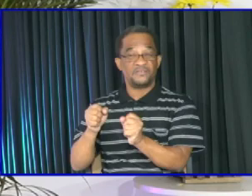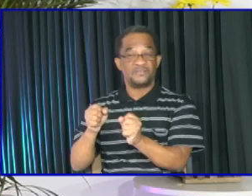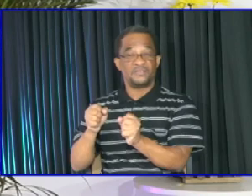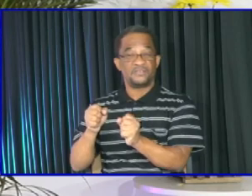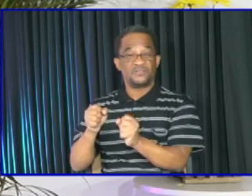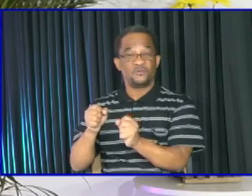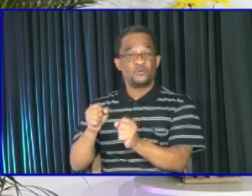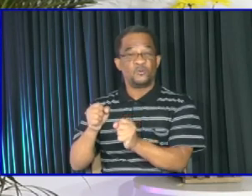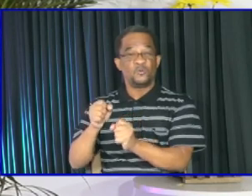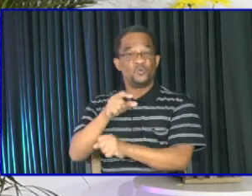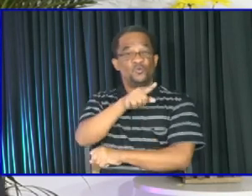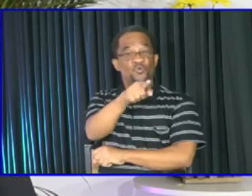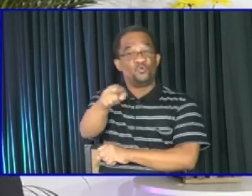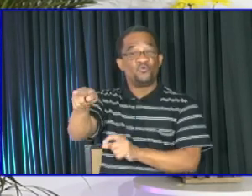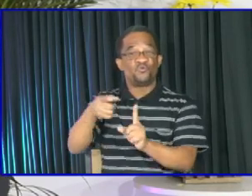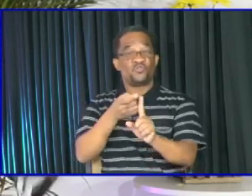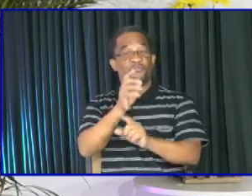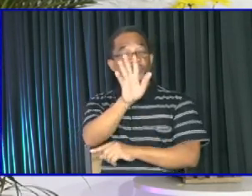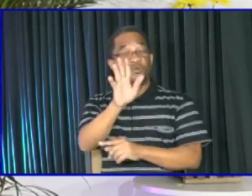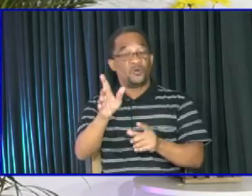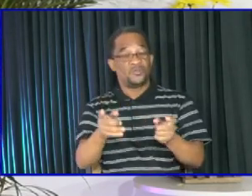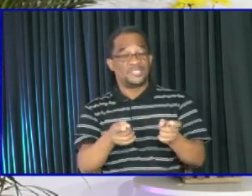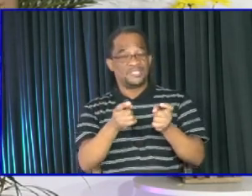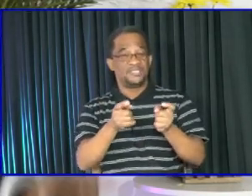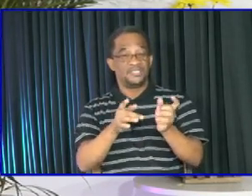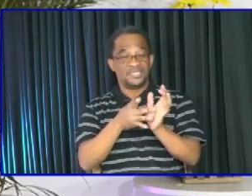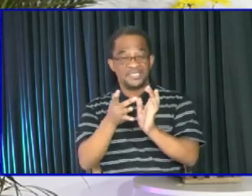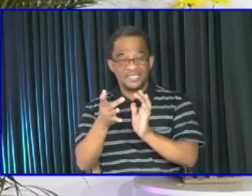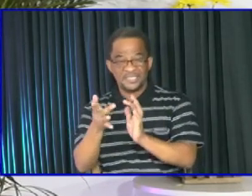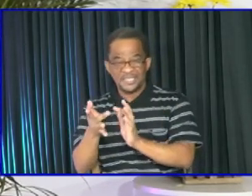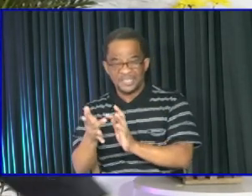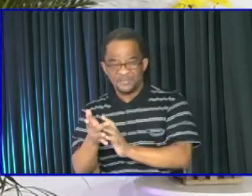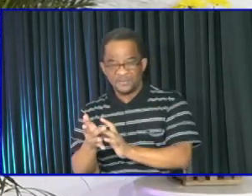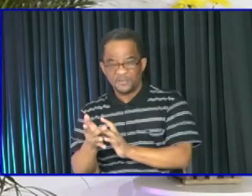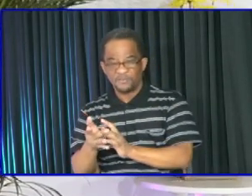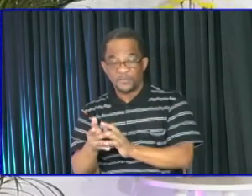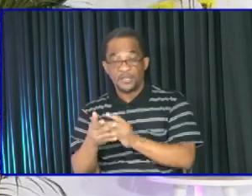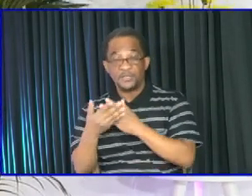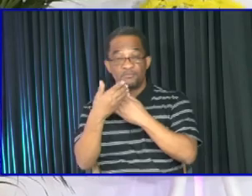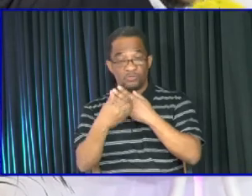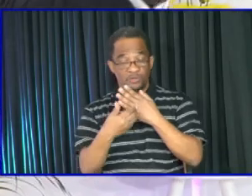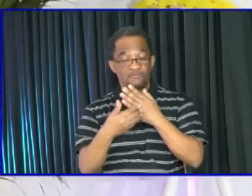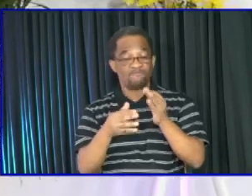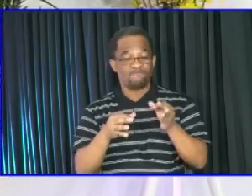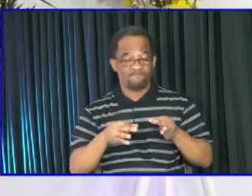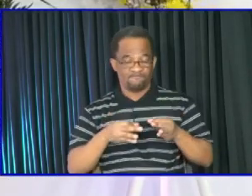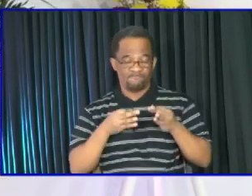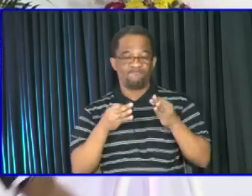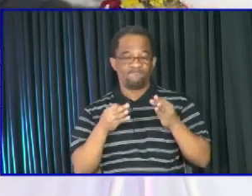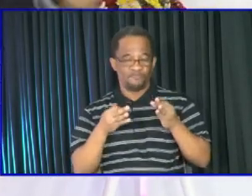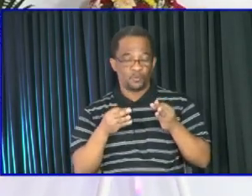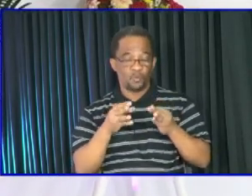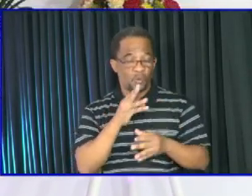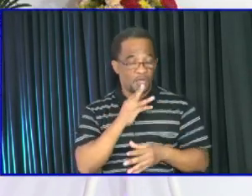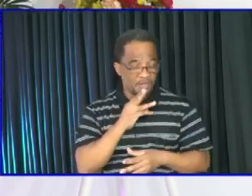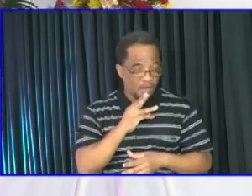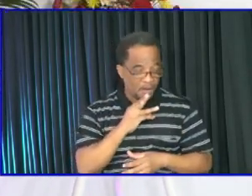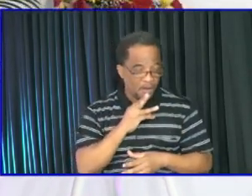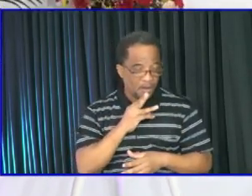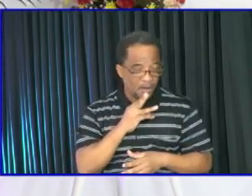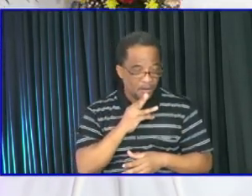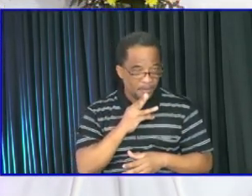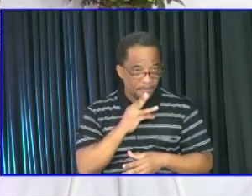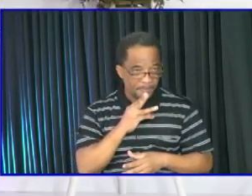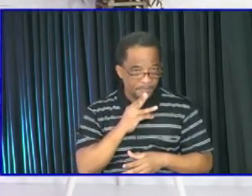their sins. Jesus. Jesus, the bread of life. Jesus, the water of life. Jesus,